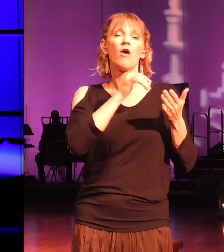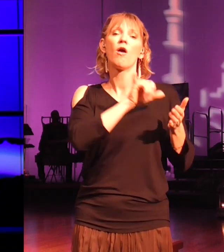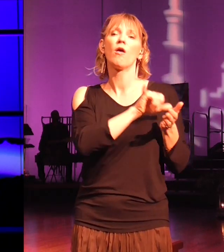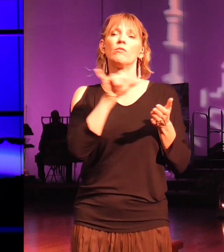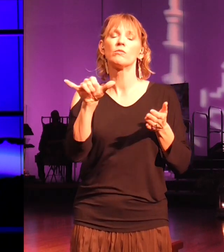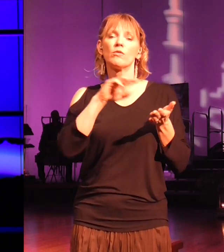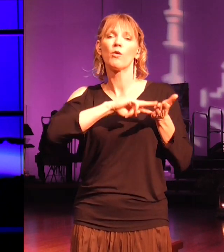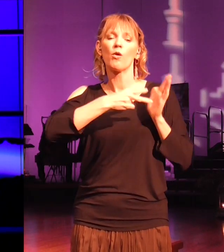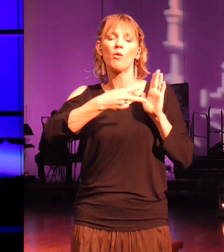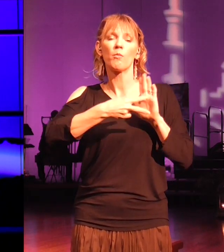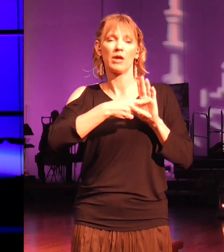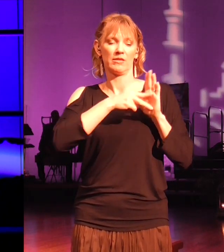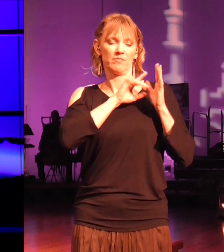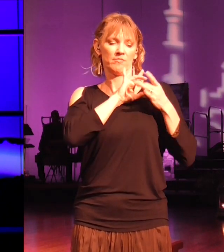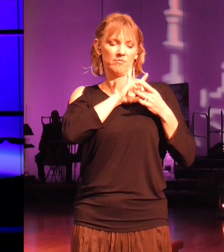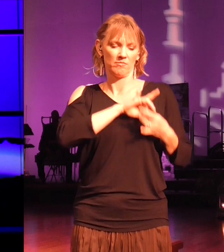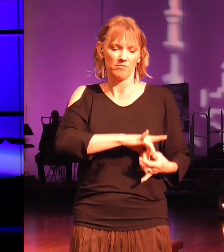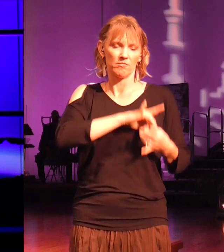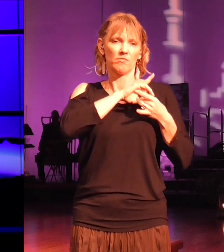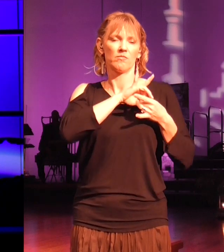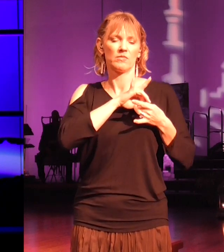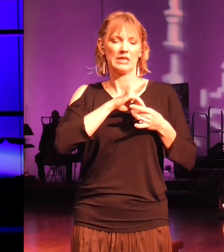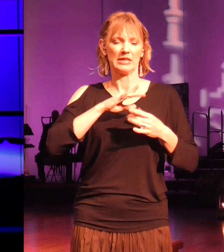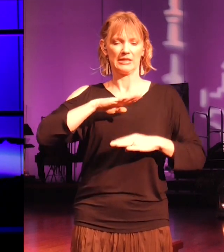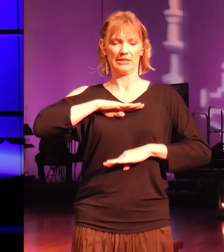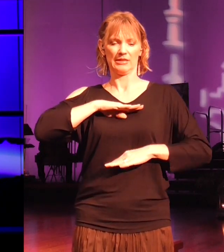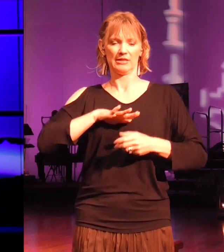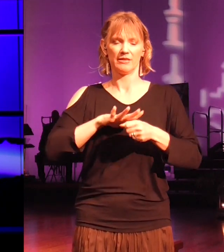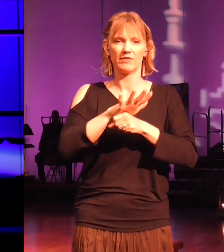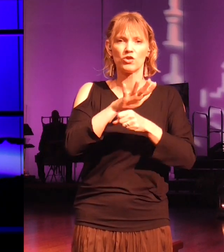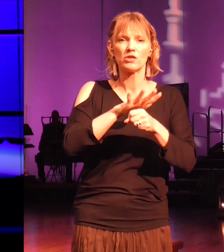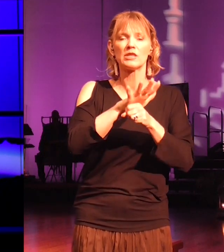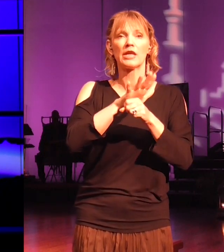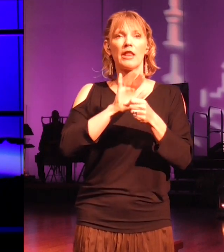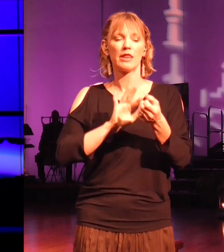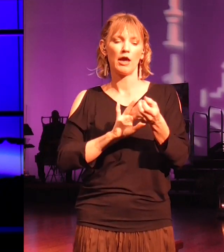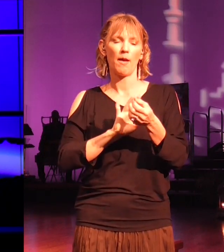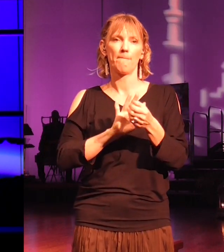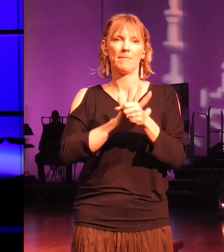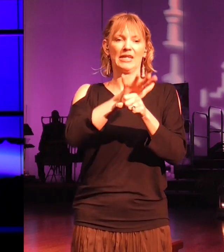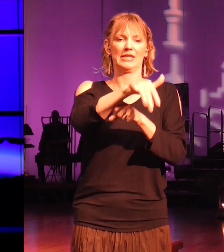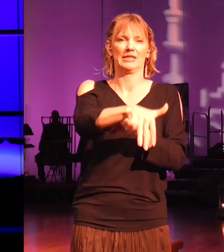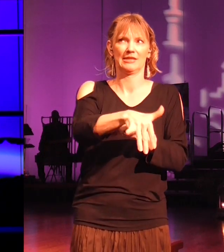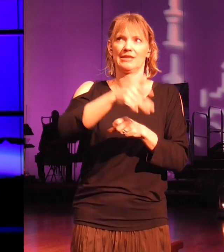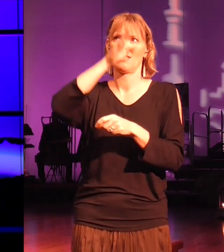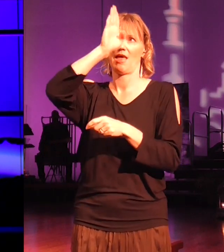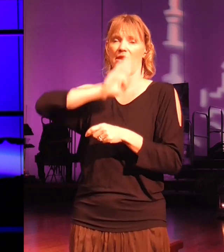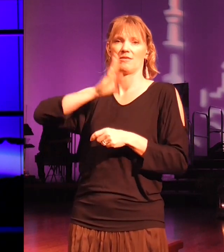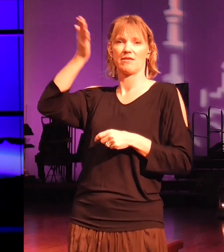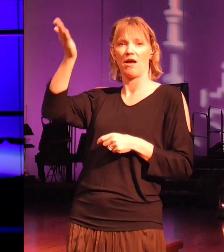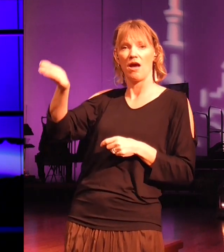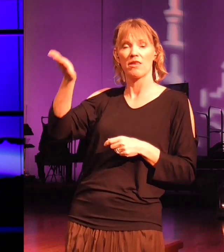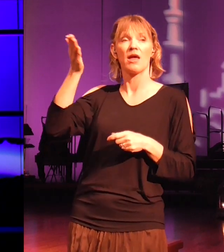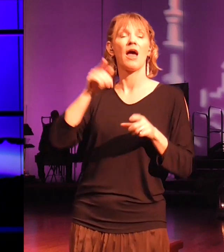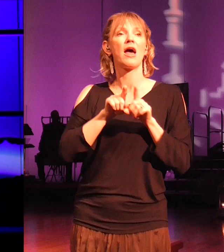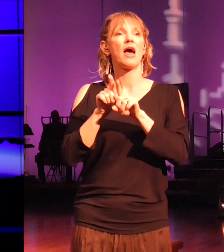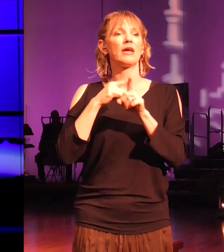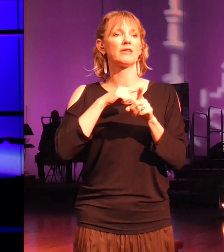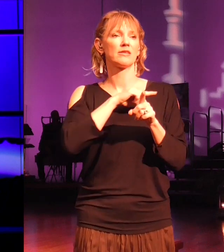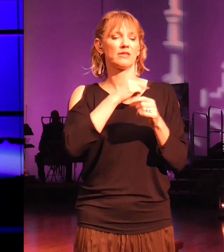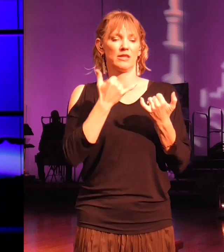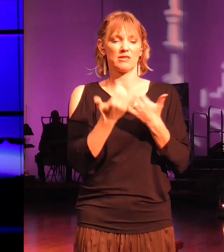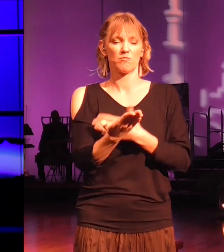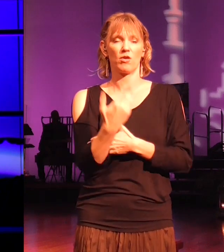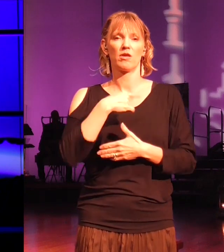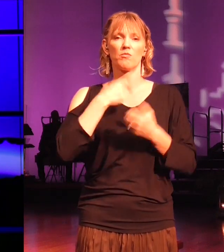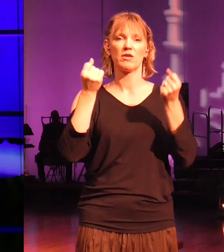that all-sufficiency, the abundance that is God. And so as we recite this morning, we tune